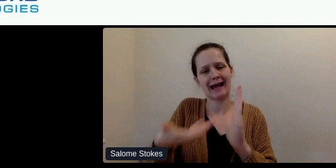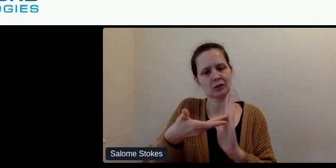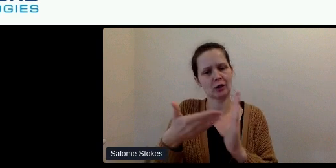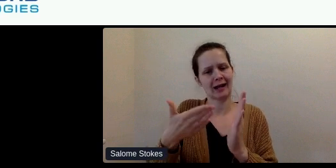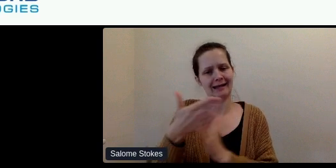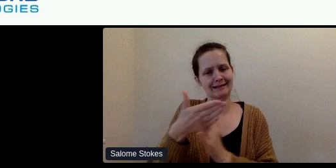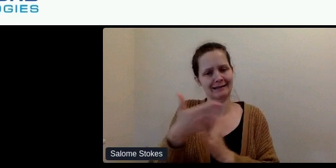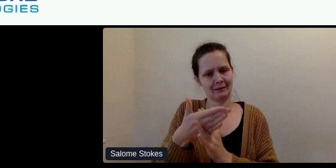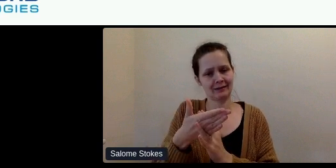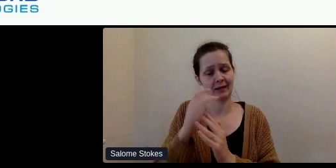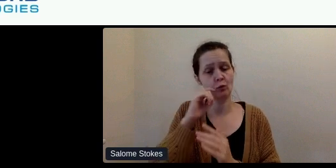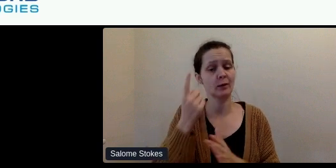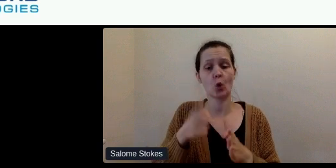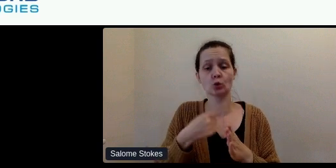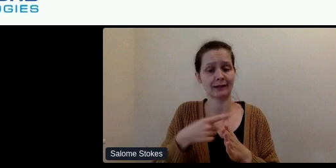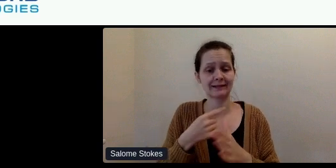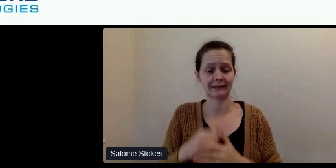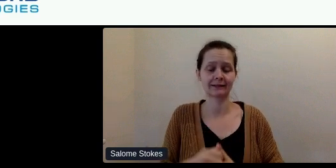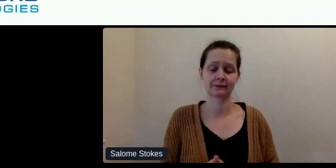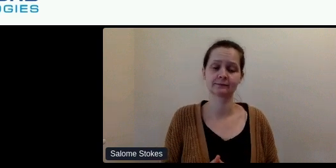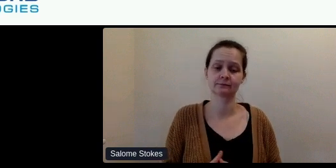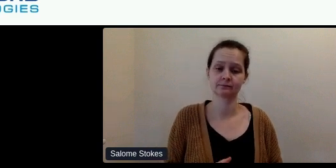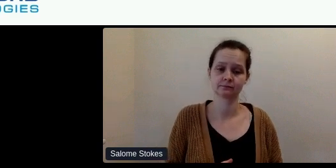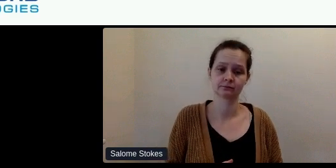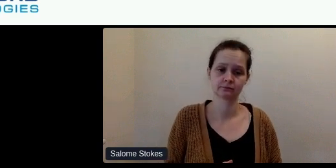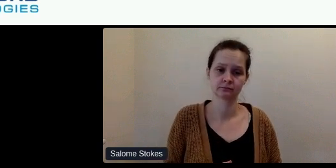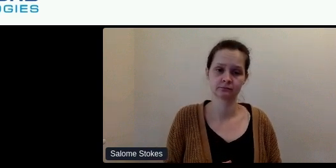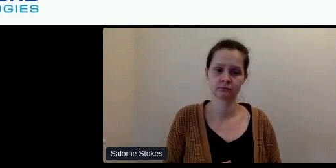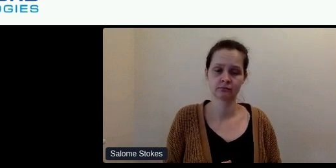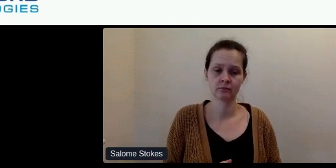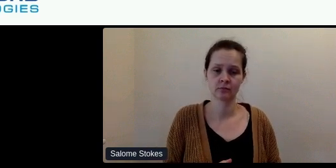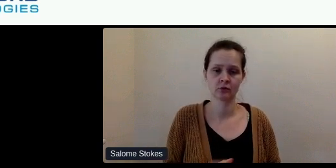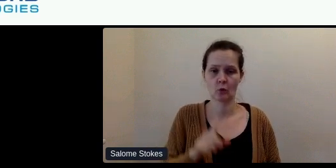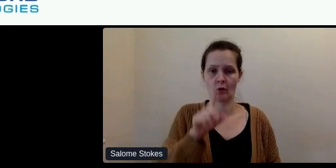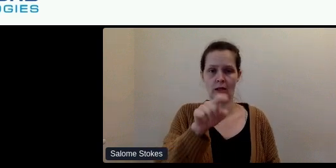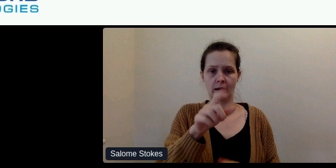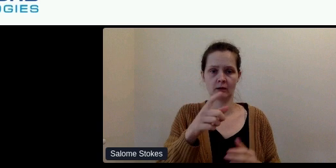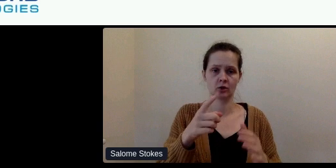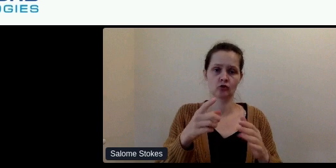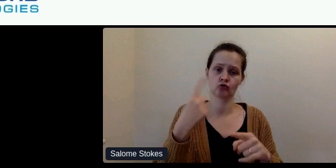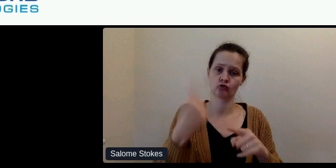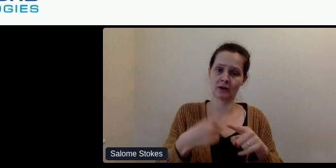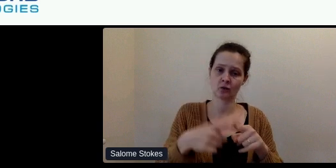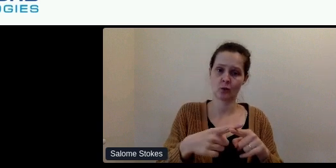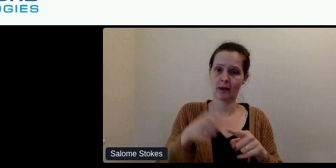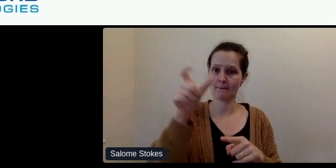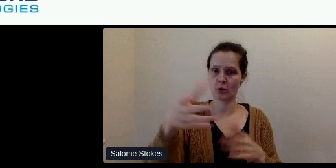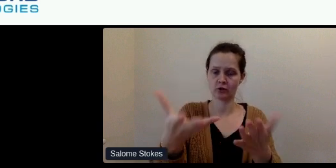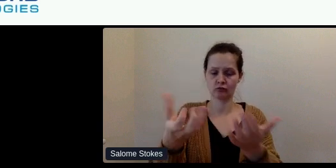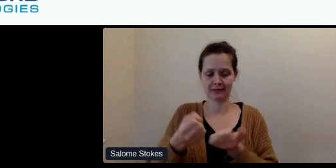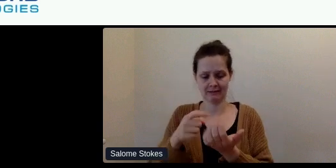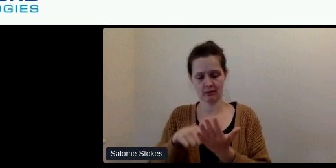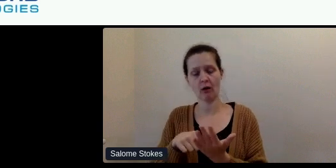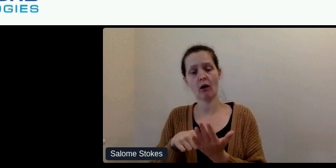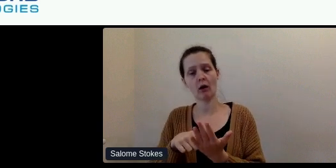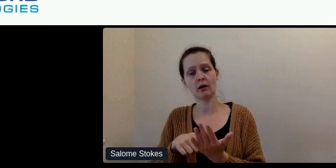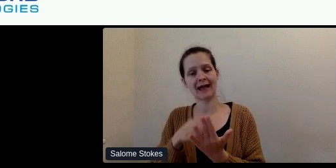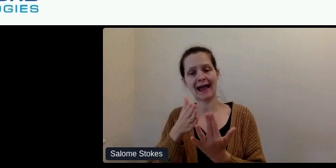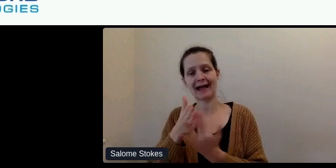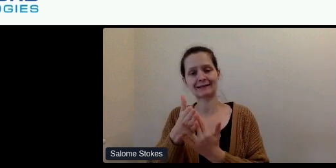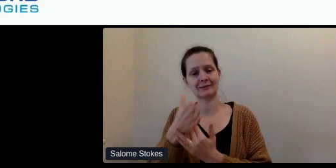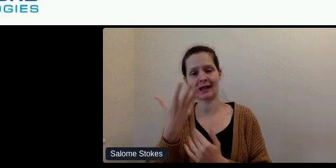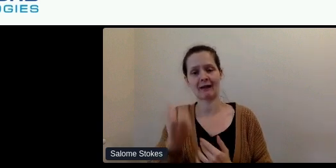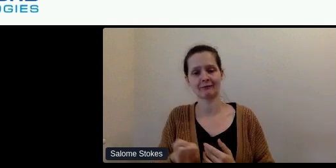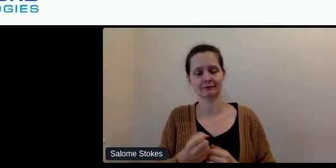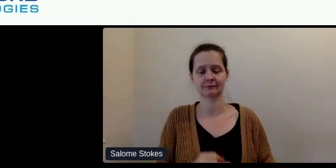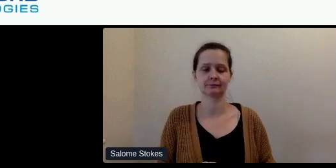accessibility tags to that document within milliseconds before it's presented to the person that's requested that document via either a